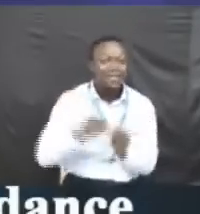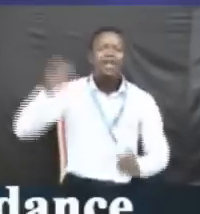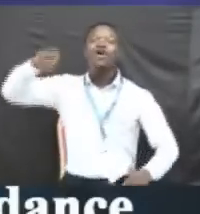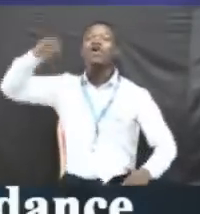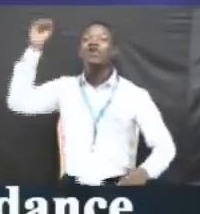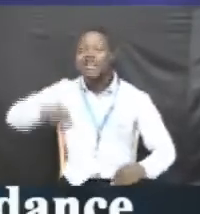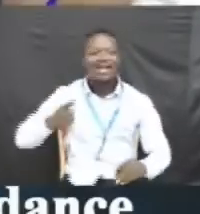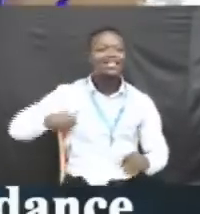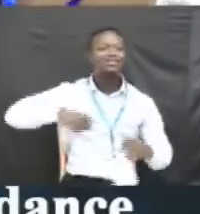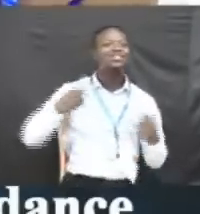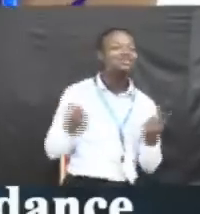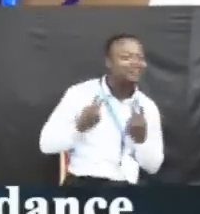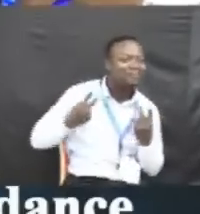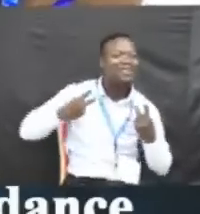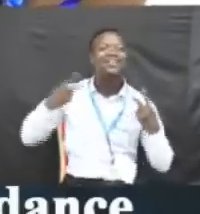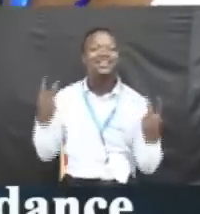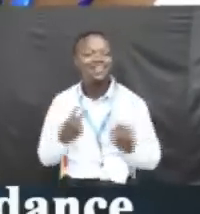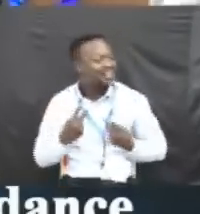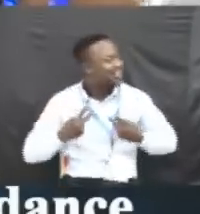Oh yeah.